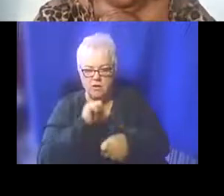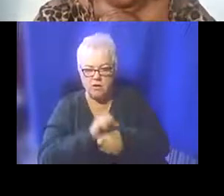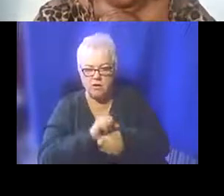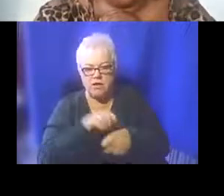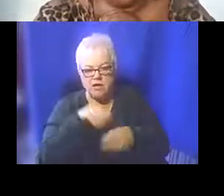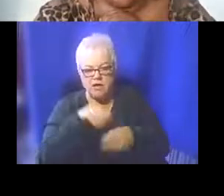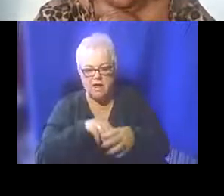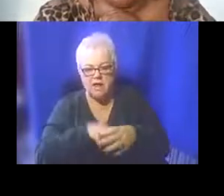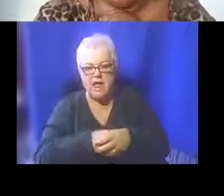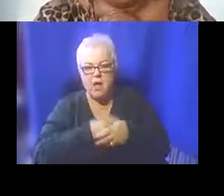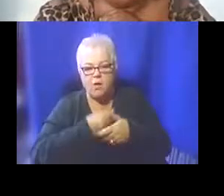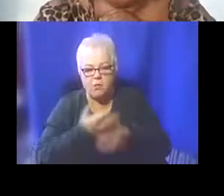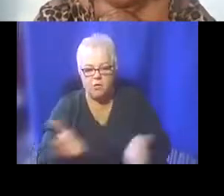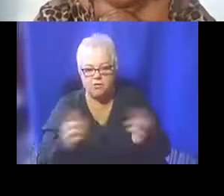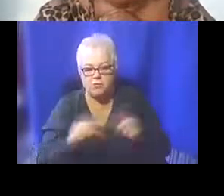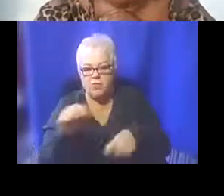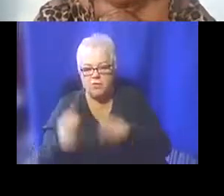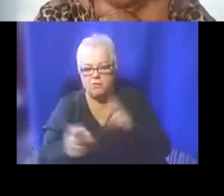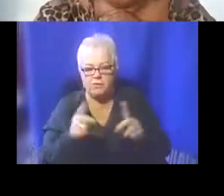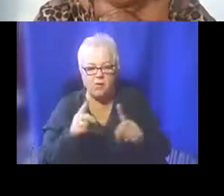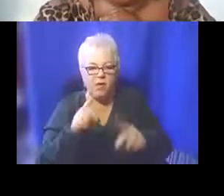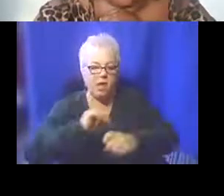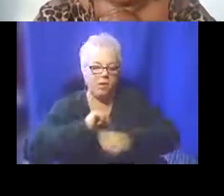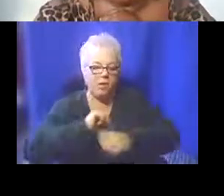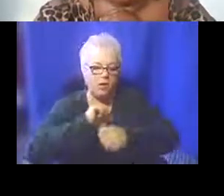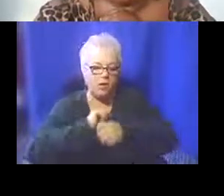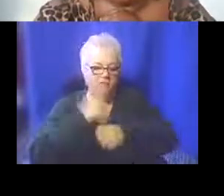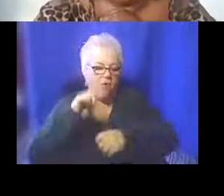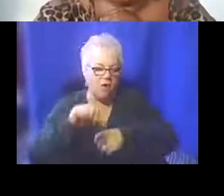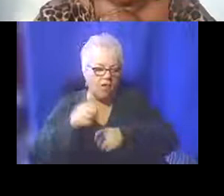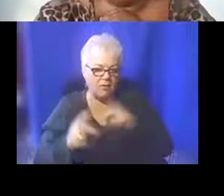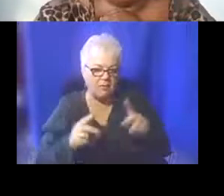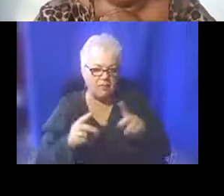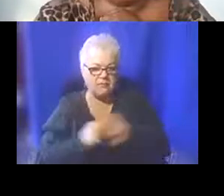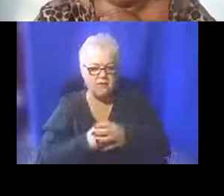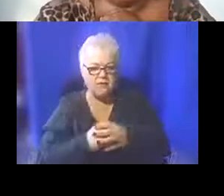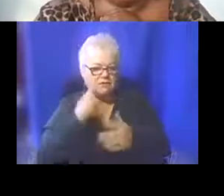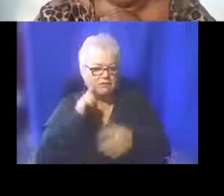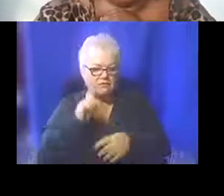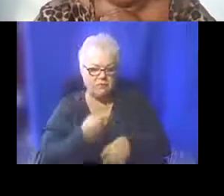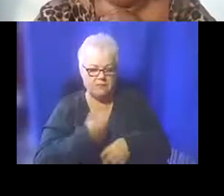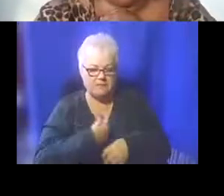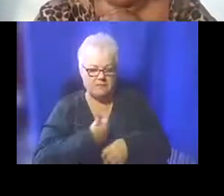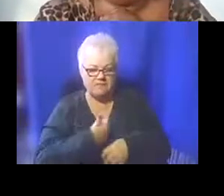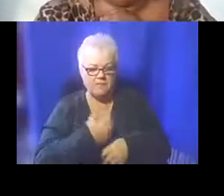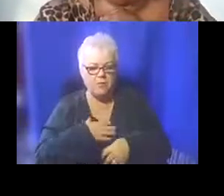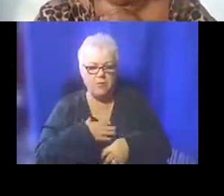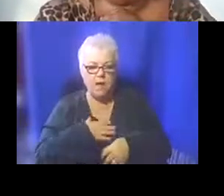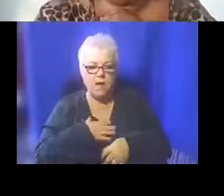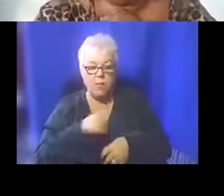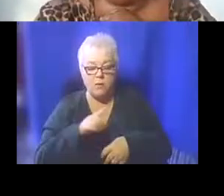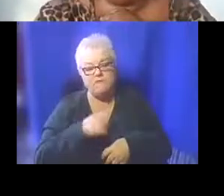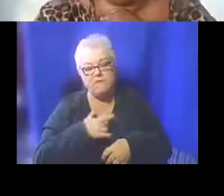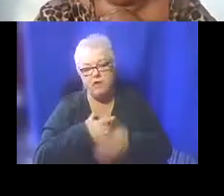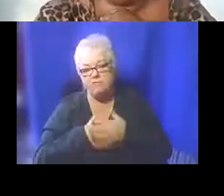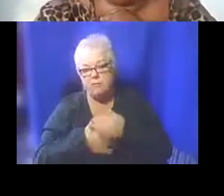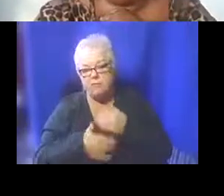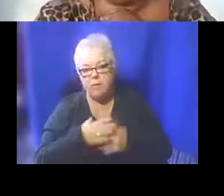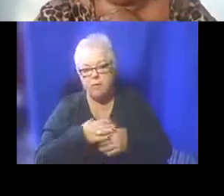outwardly to others that I'm working for others, not just for myself or my comfort level. If I am